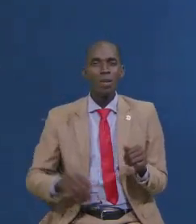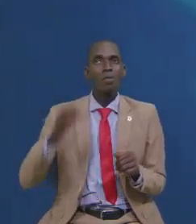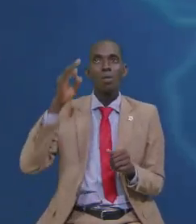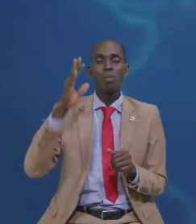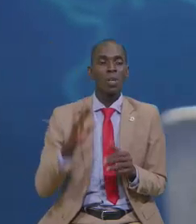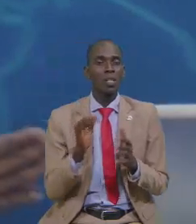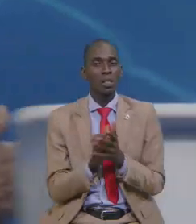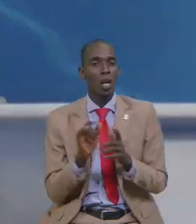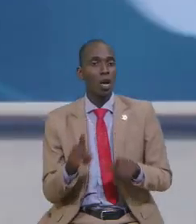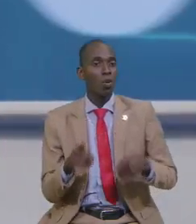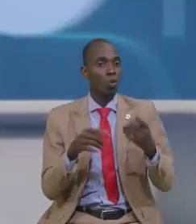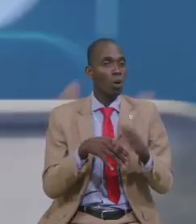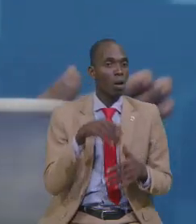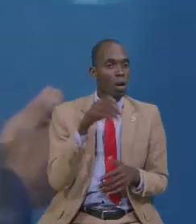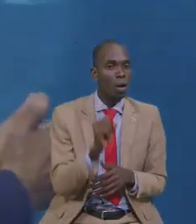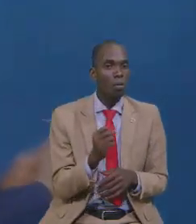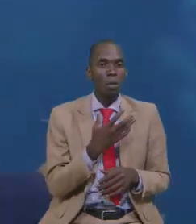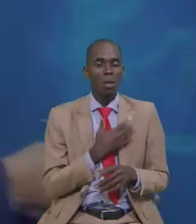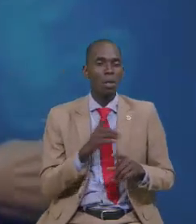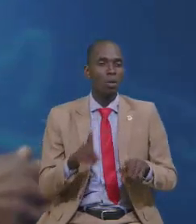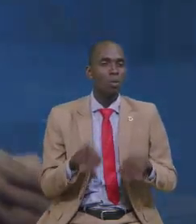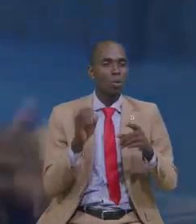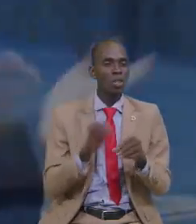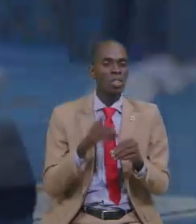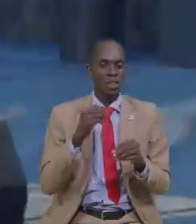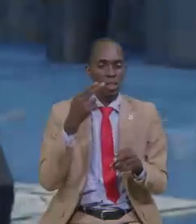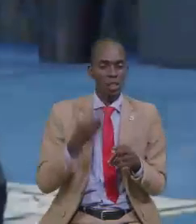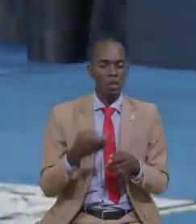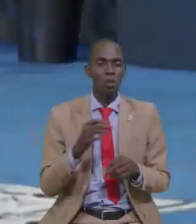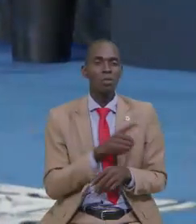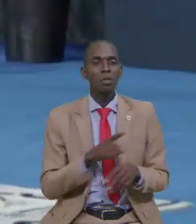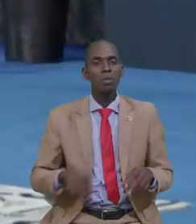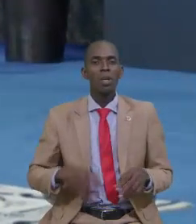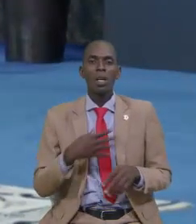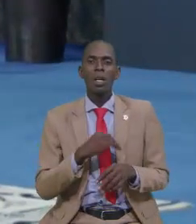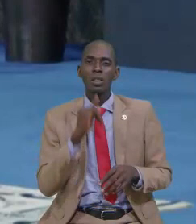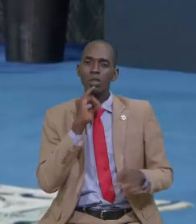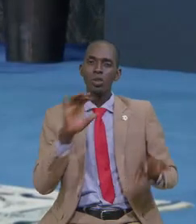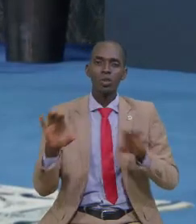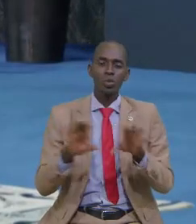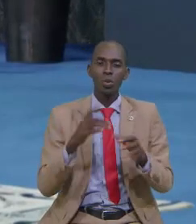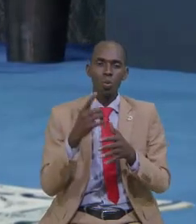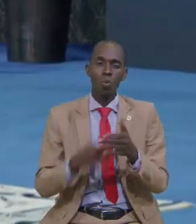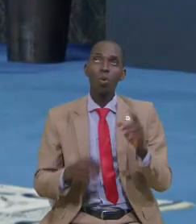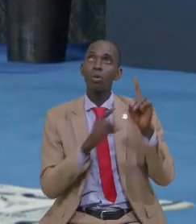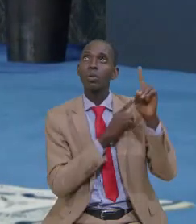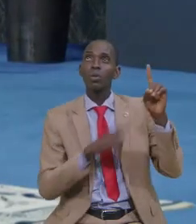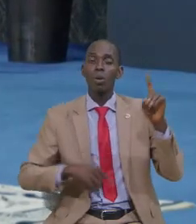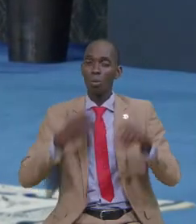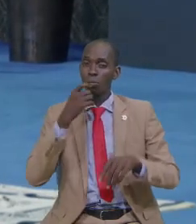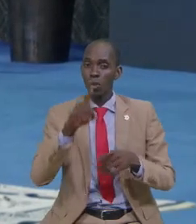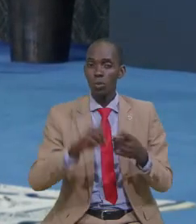out and he goes in the name of the Lord and he's doing what the Lord told him to do, the Lord